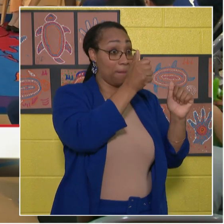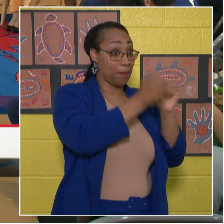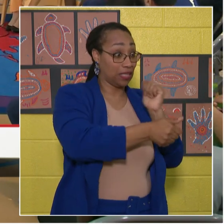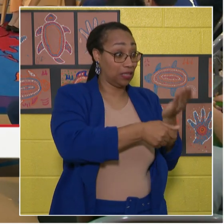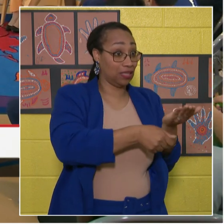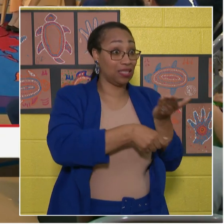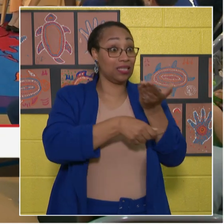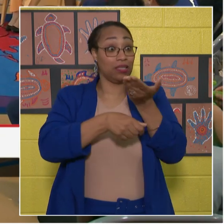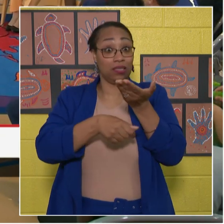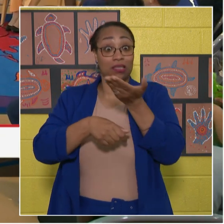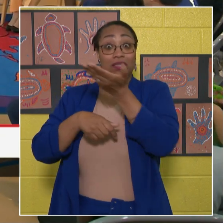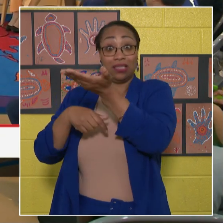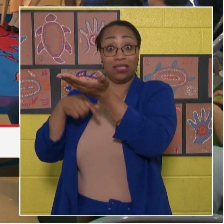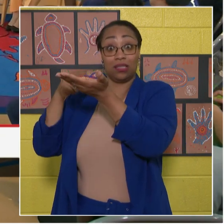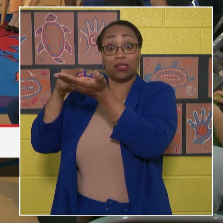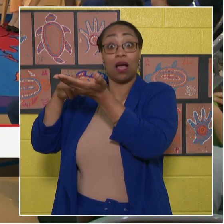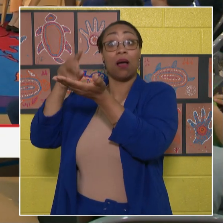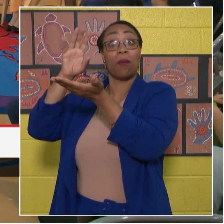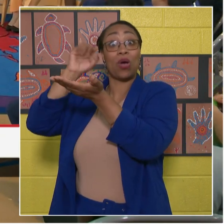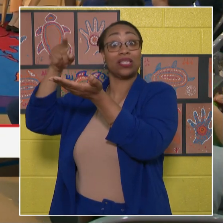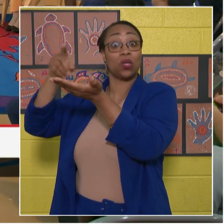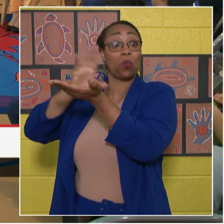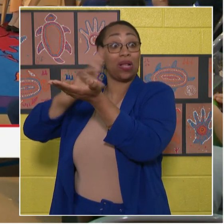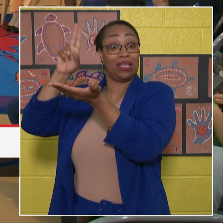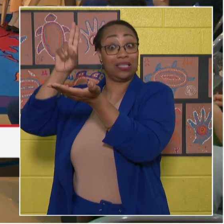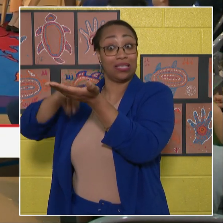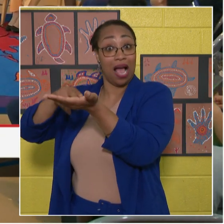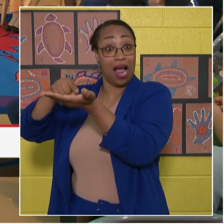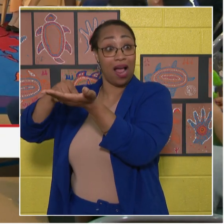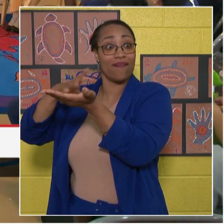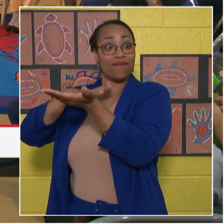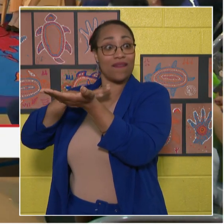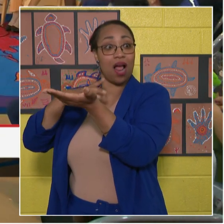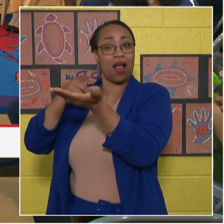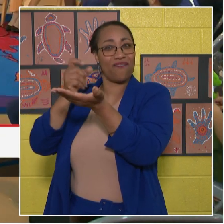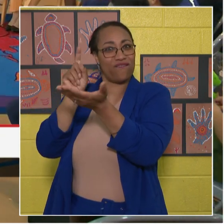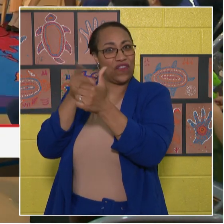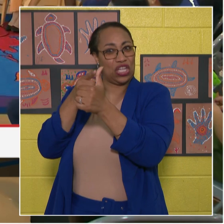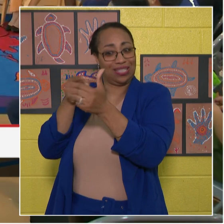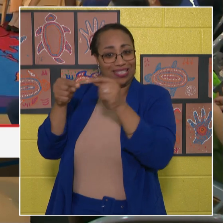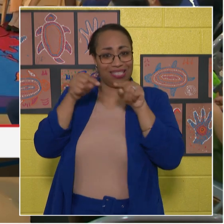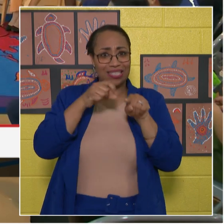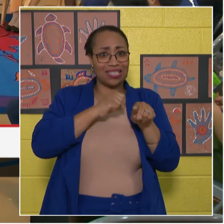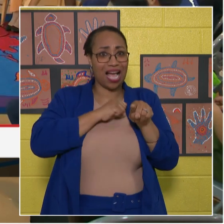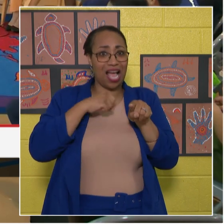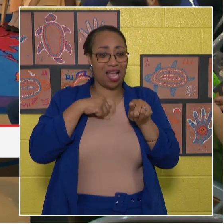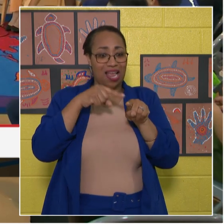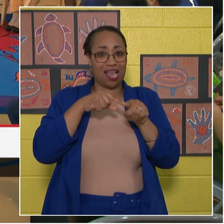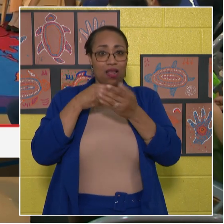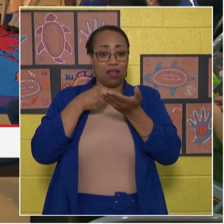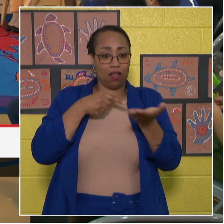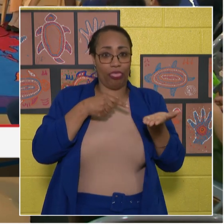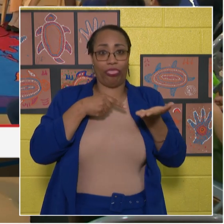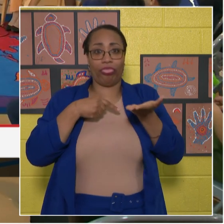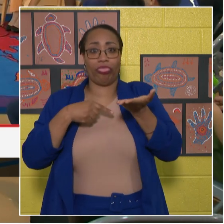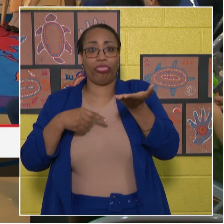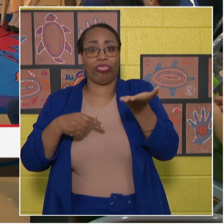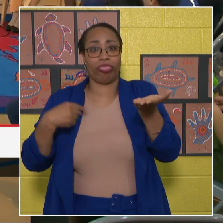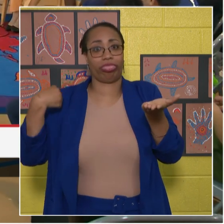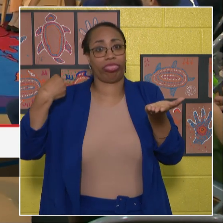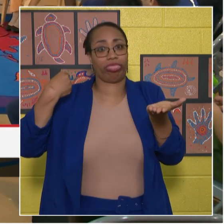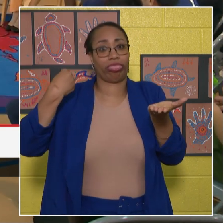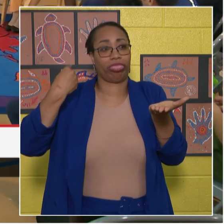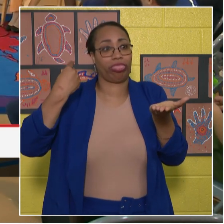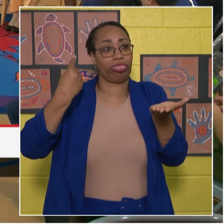it, we still have to have a vote in the Senate and then have the President sign it. So